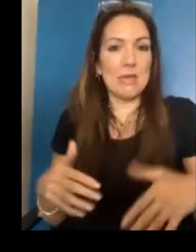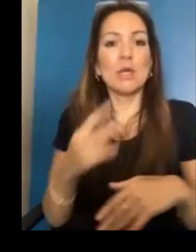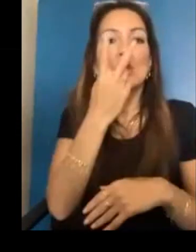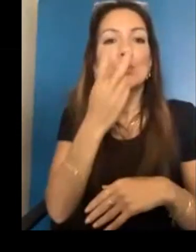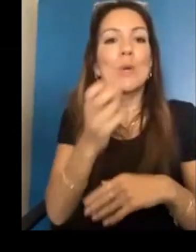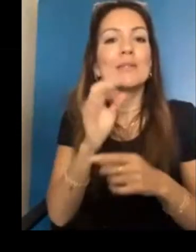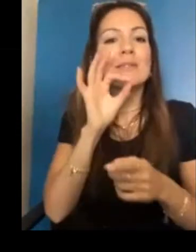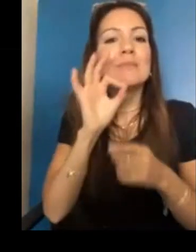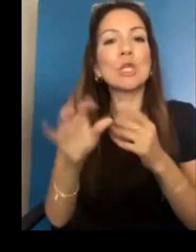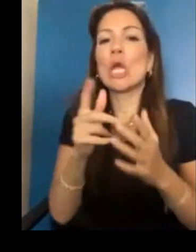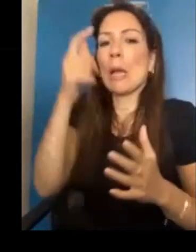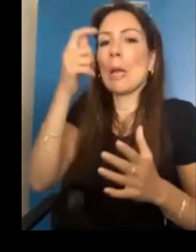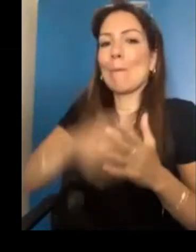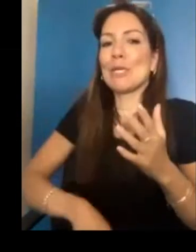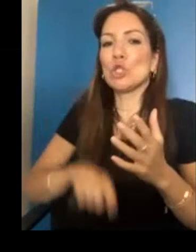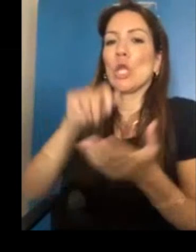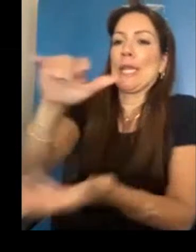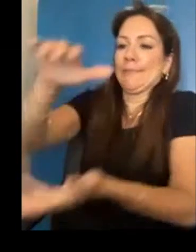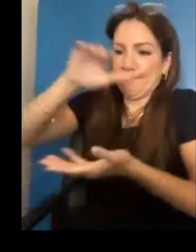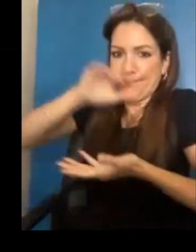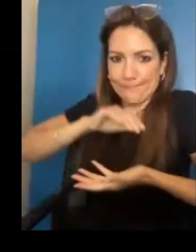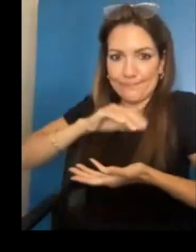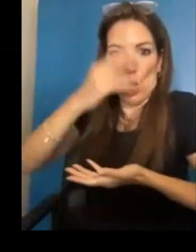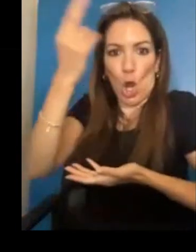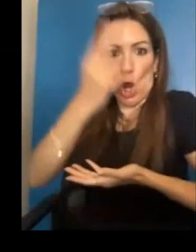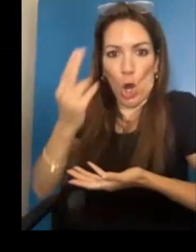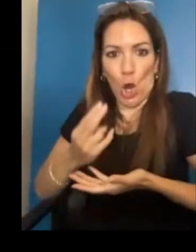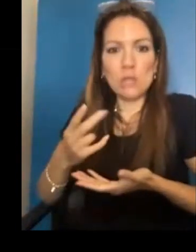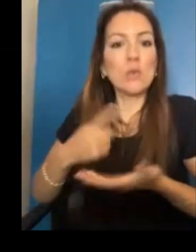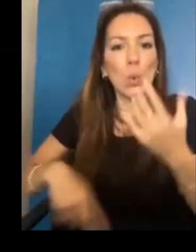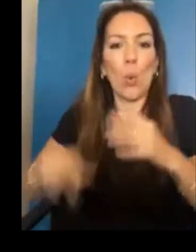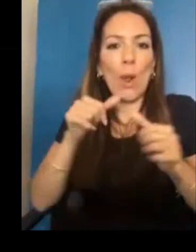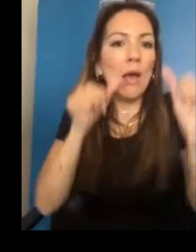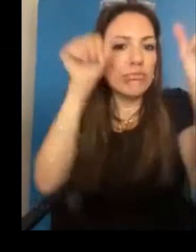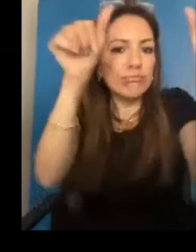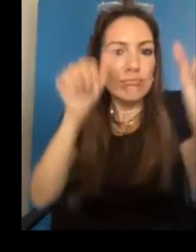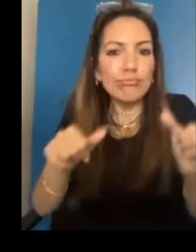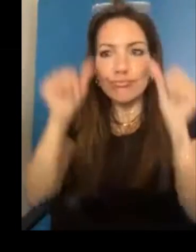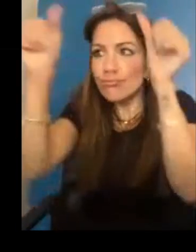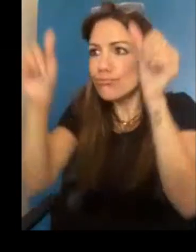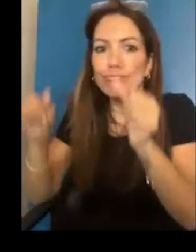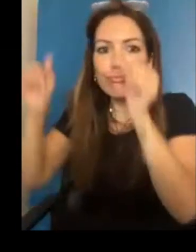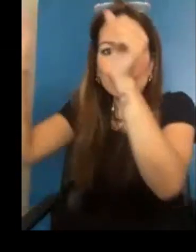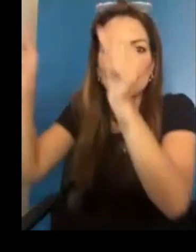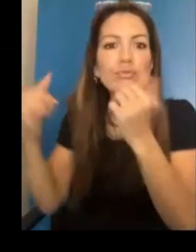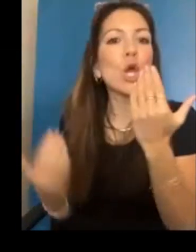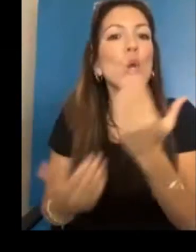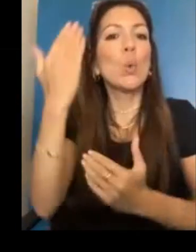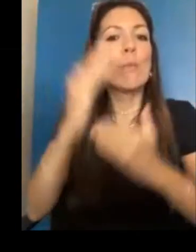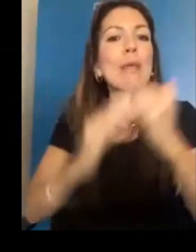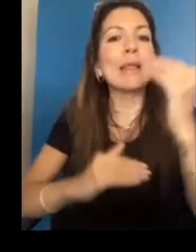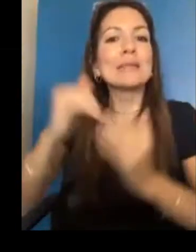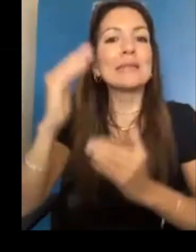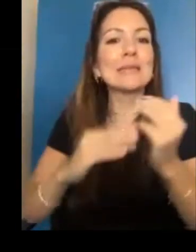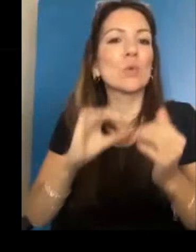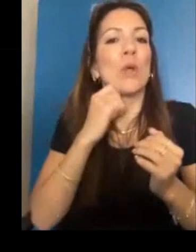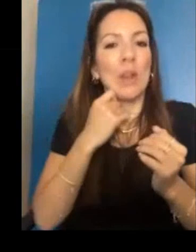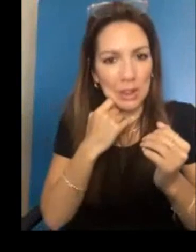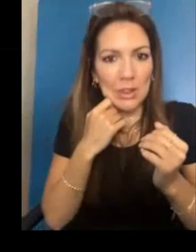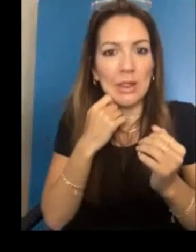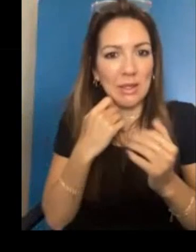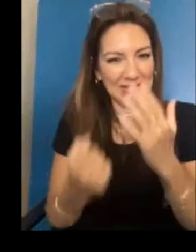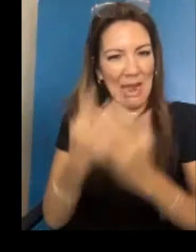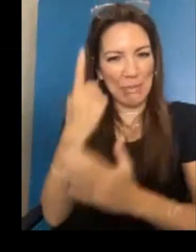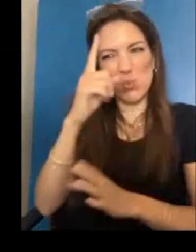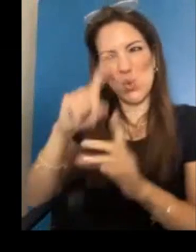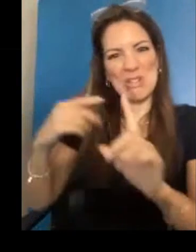commissioned artworks that are going to go into our new buildings. So that process has been happening for sort of the past year, and we're now